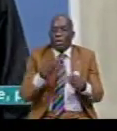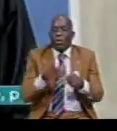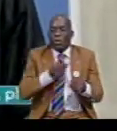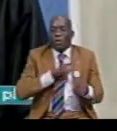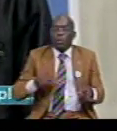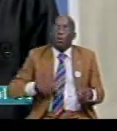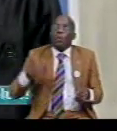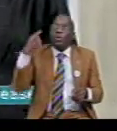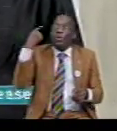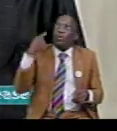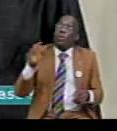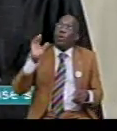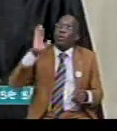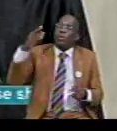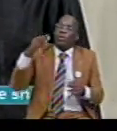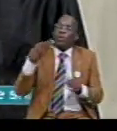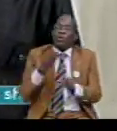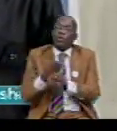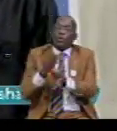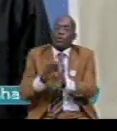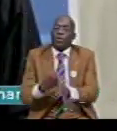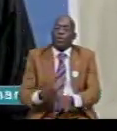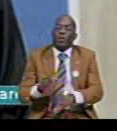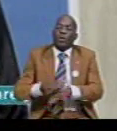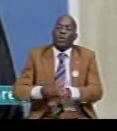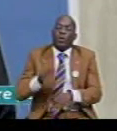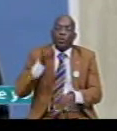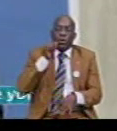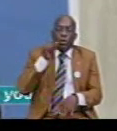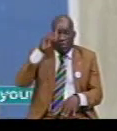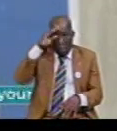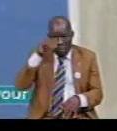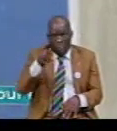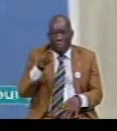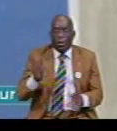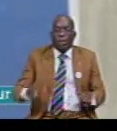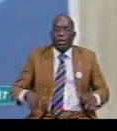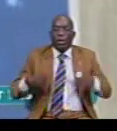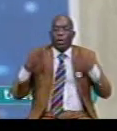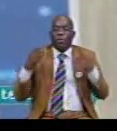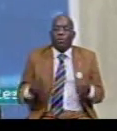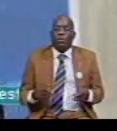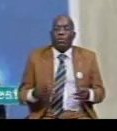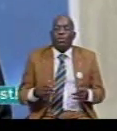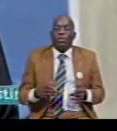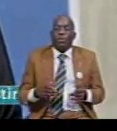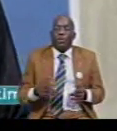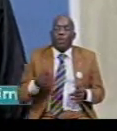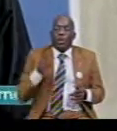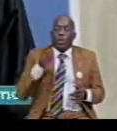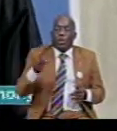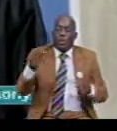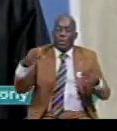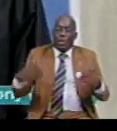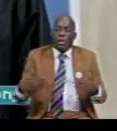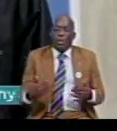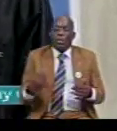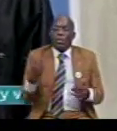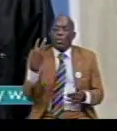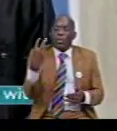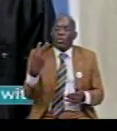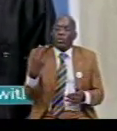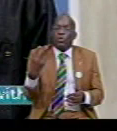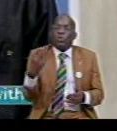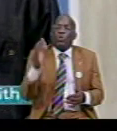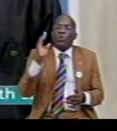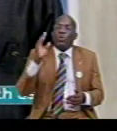name is David at LTH. I have two testimonies to share to us the glory of